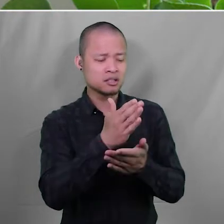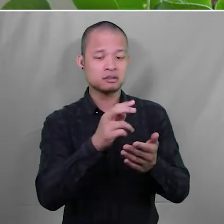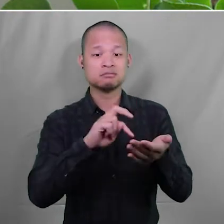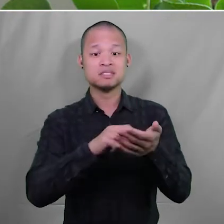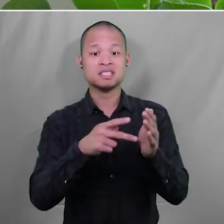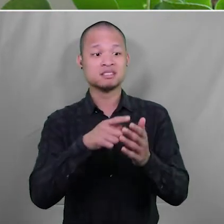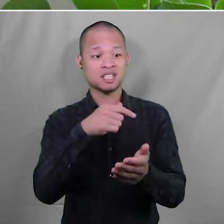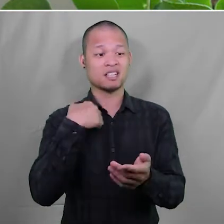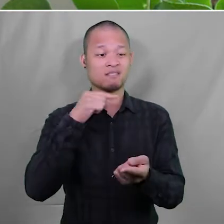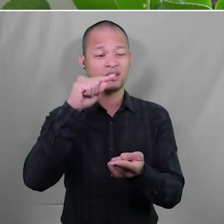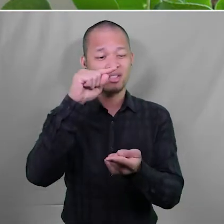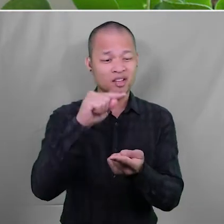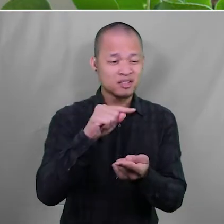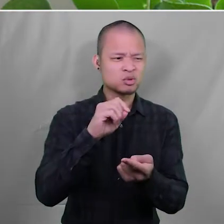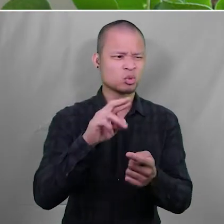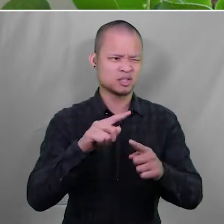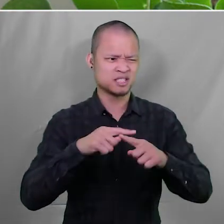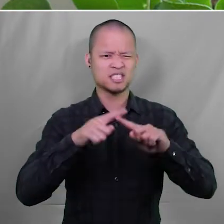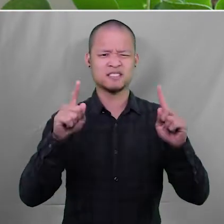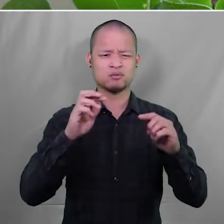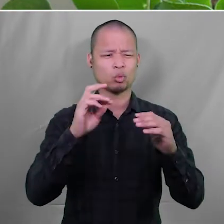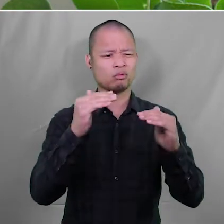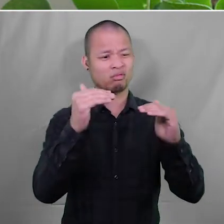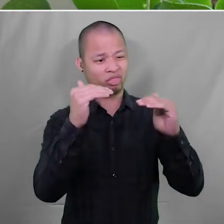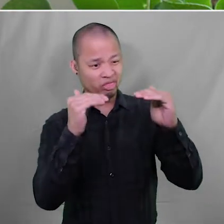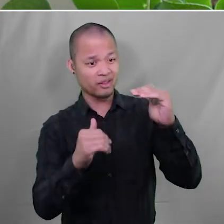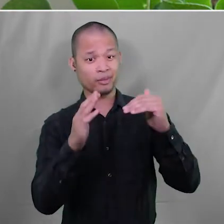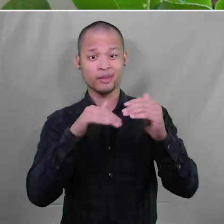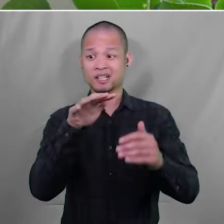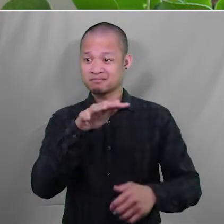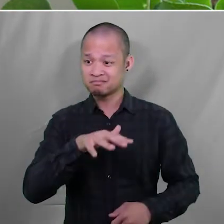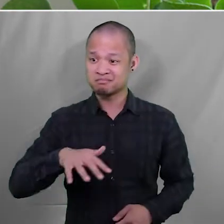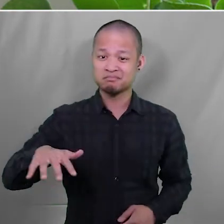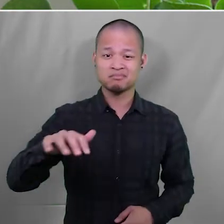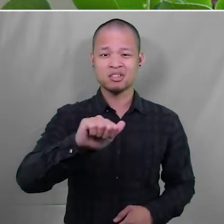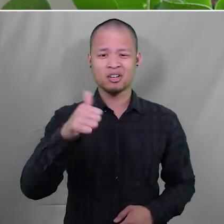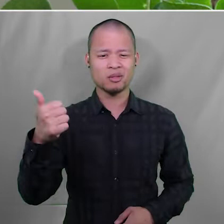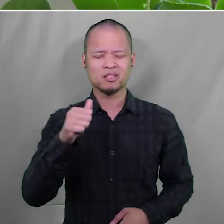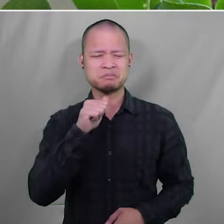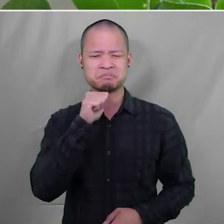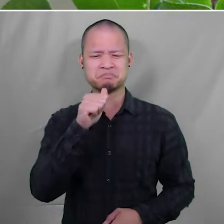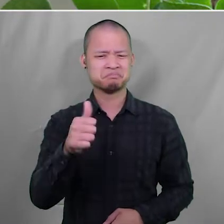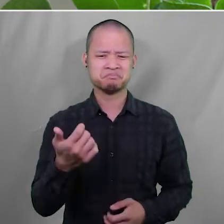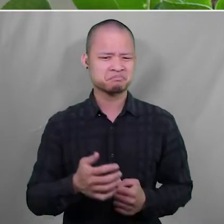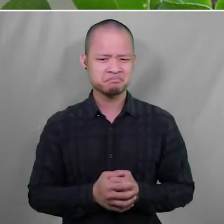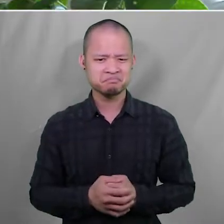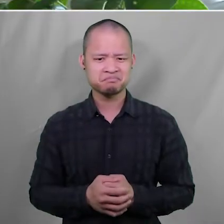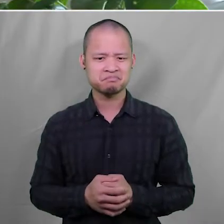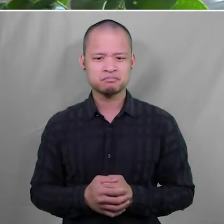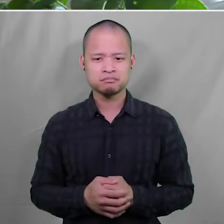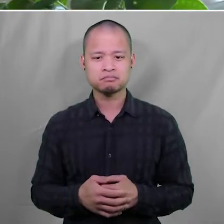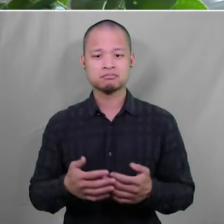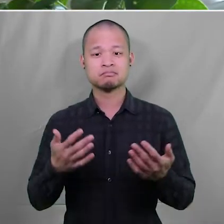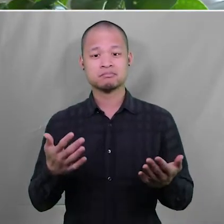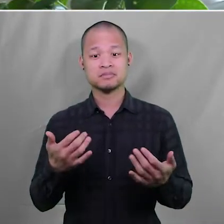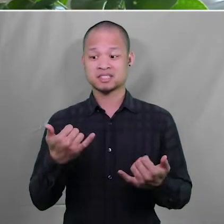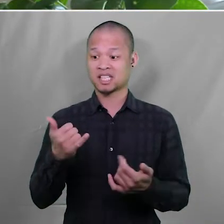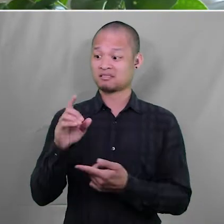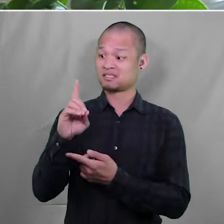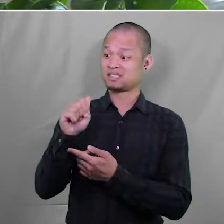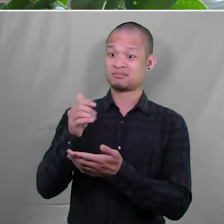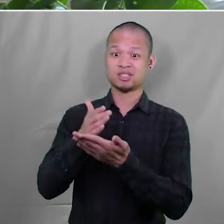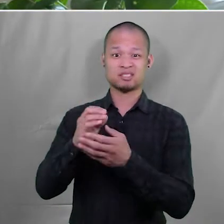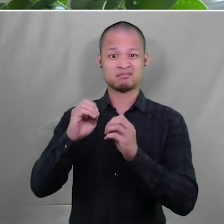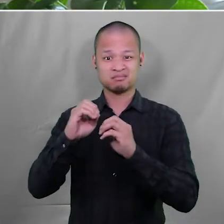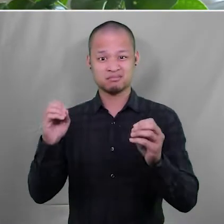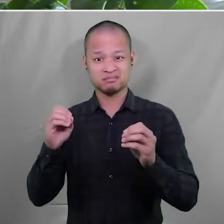their rights, this does not mean that people have fewer, lesser, or different rights from others. And so while there isn't